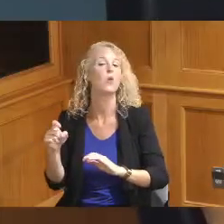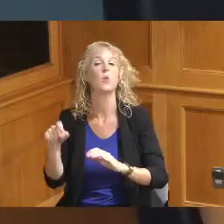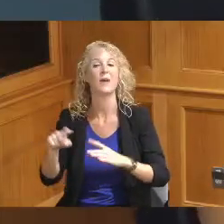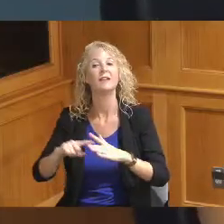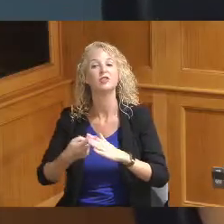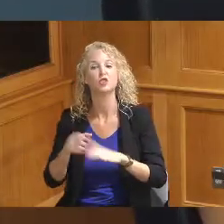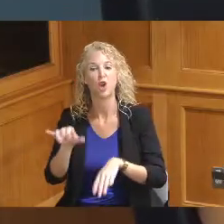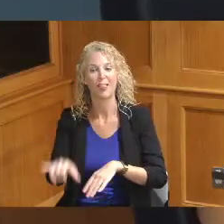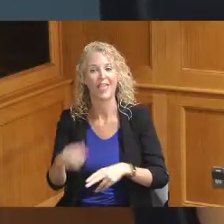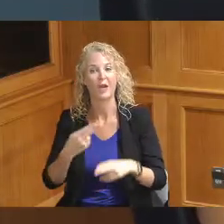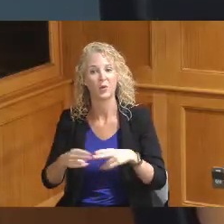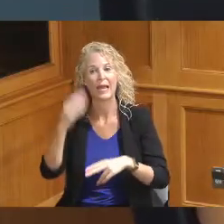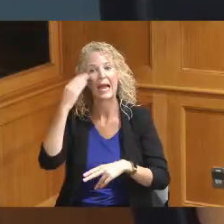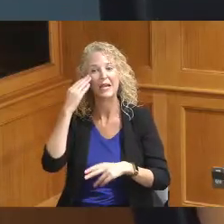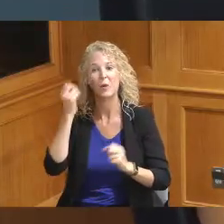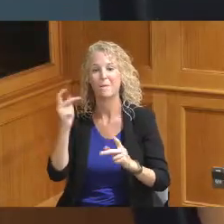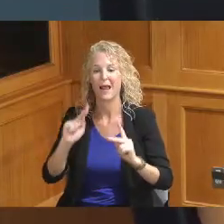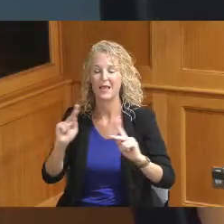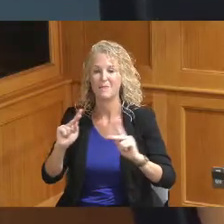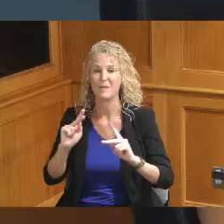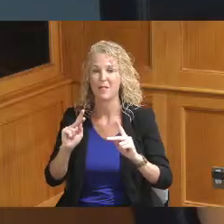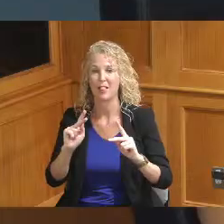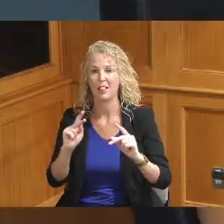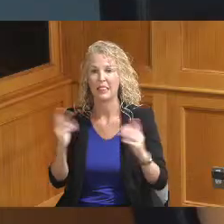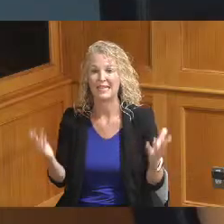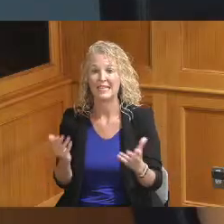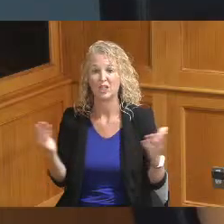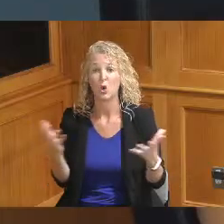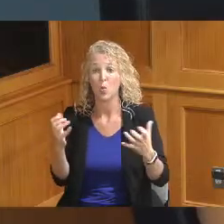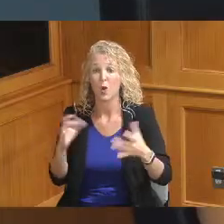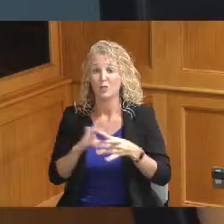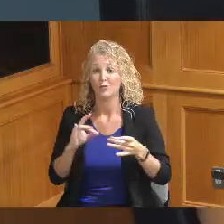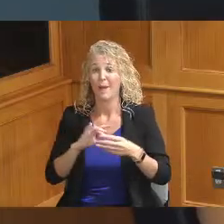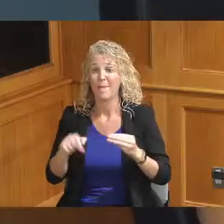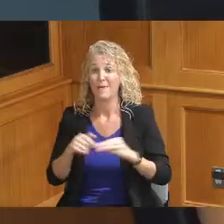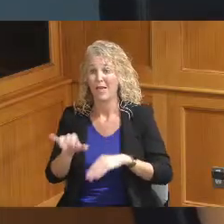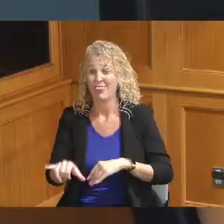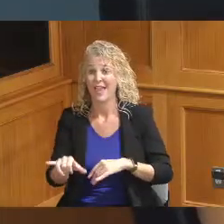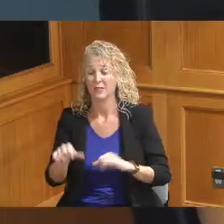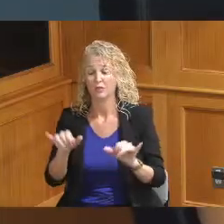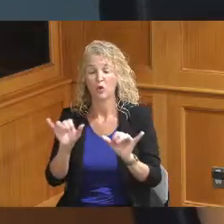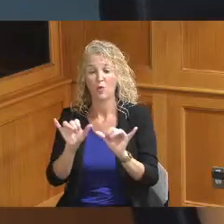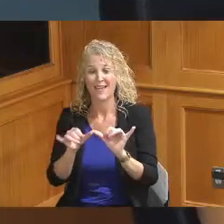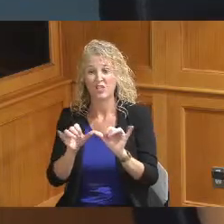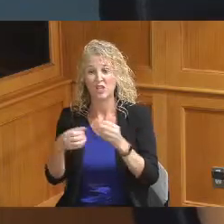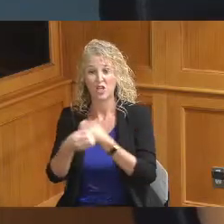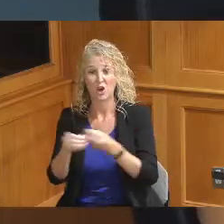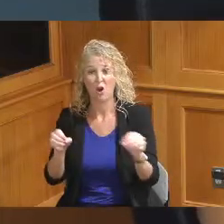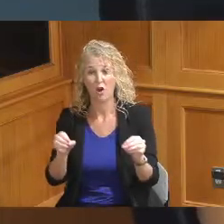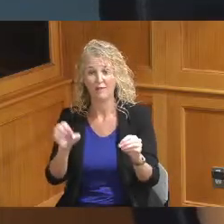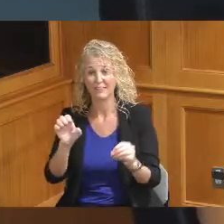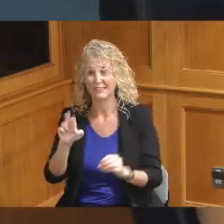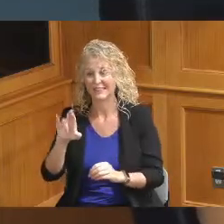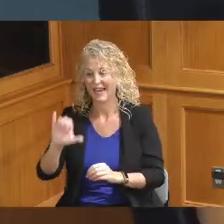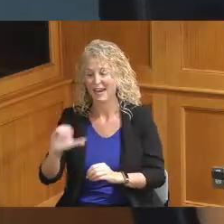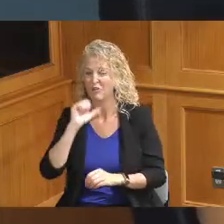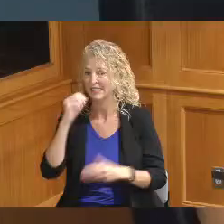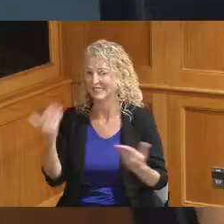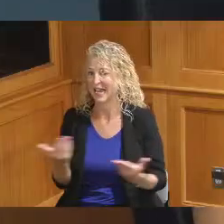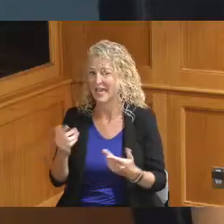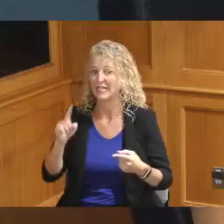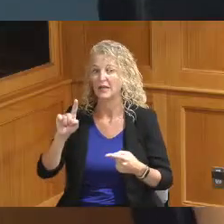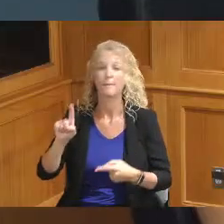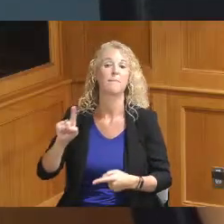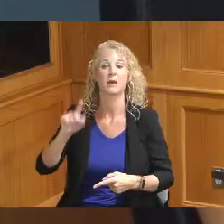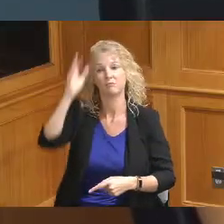move to that real quick. I know we've got some public comment related to that. So from the engineer's office, Eric is not with us today, but Jim